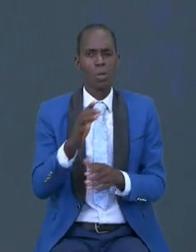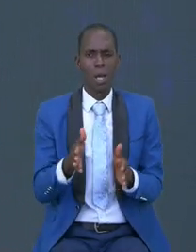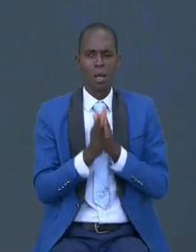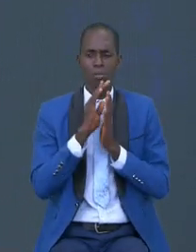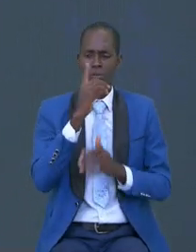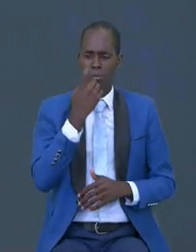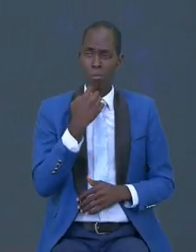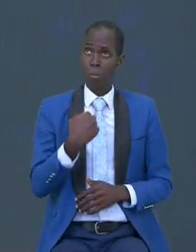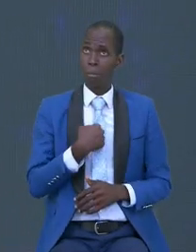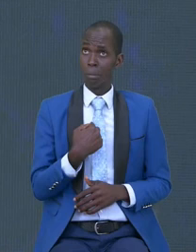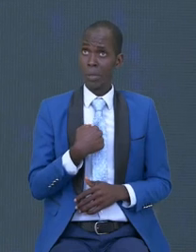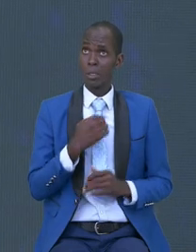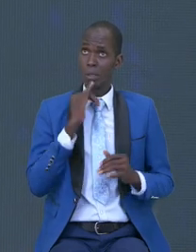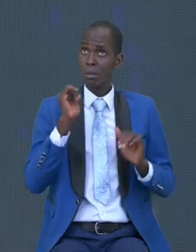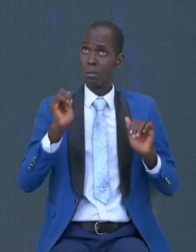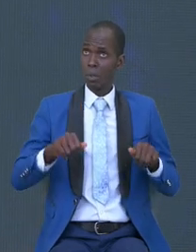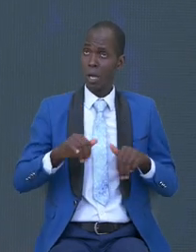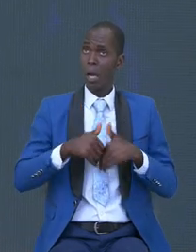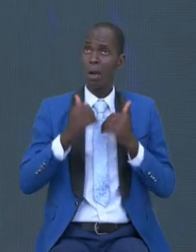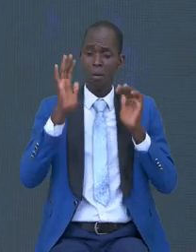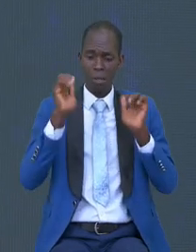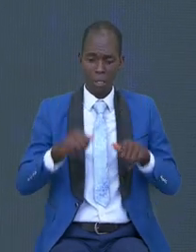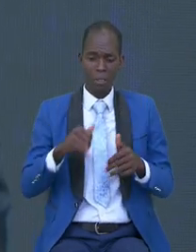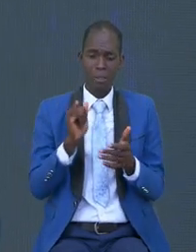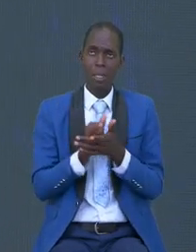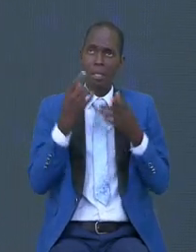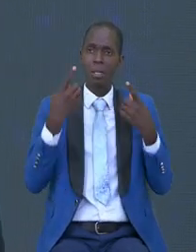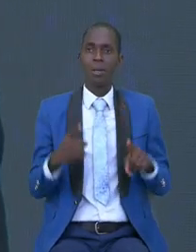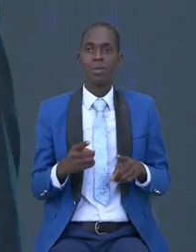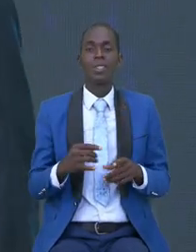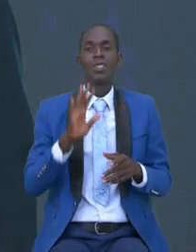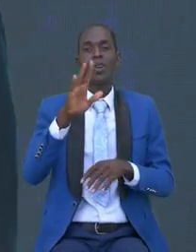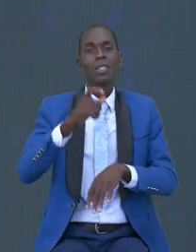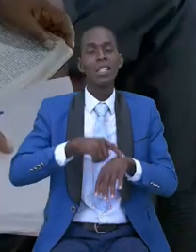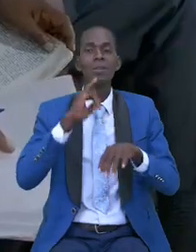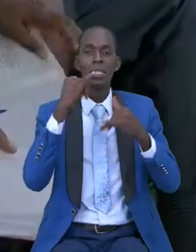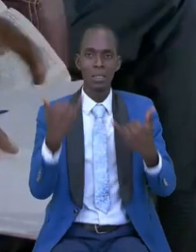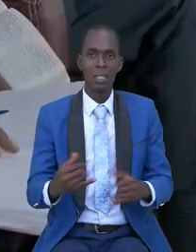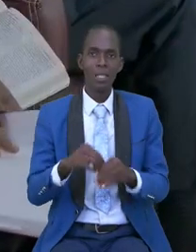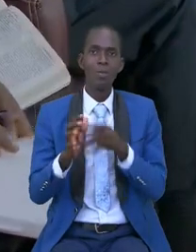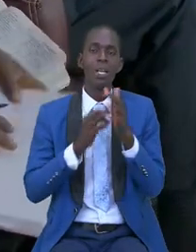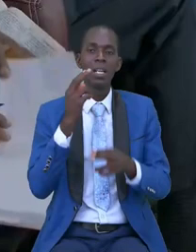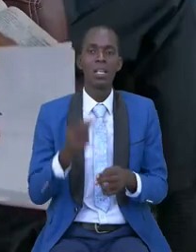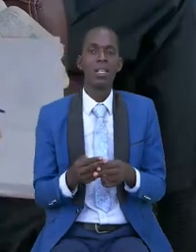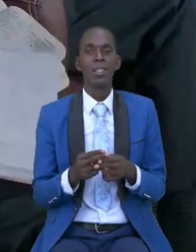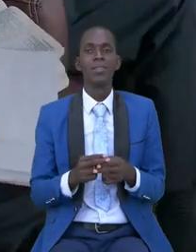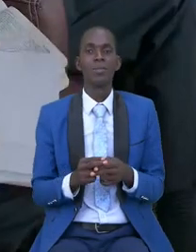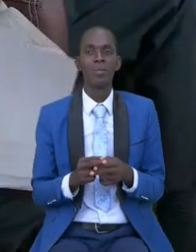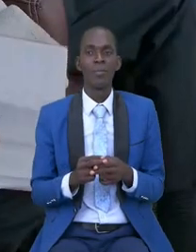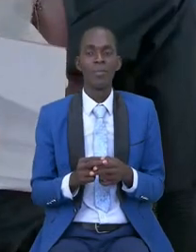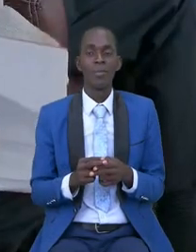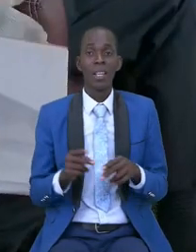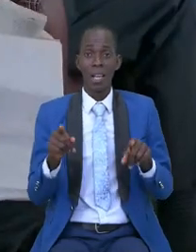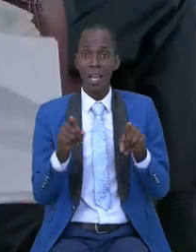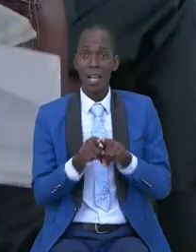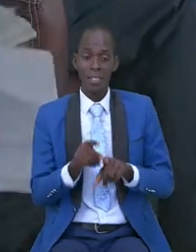all people, how shall that be? Your time has come. Yeah. As